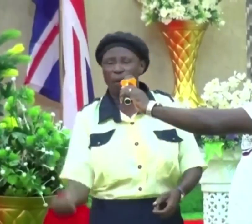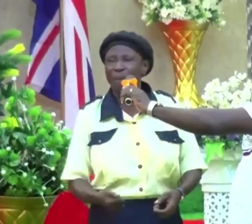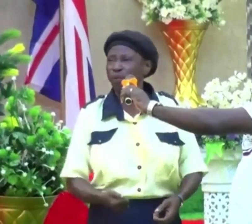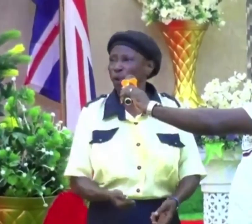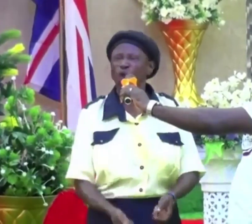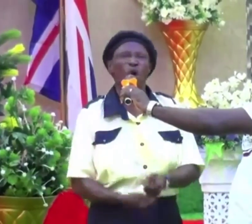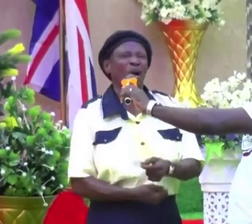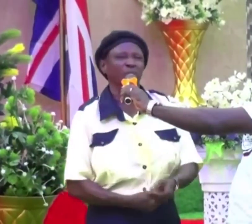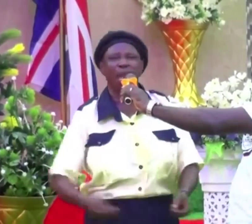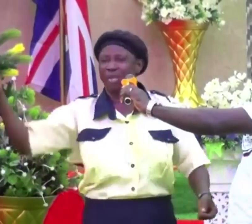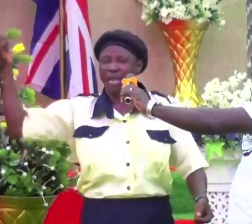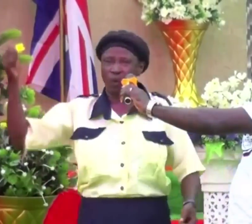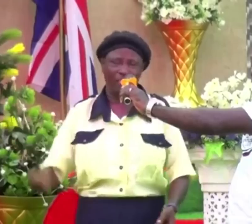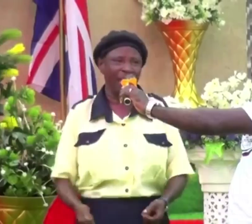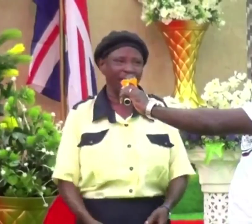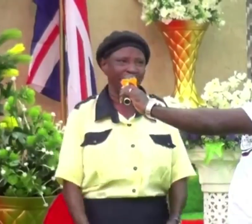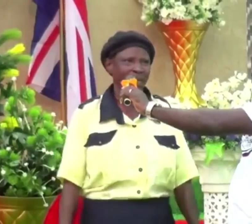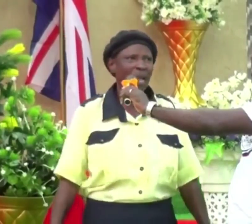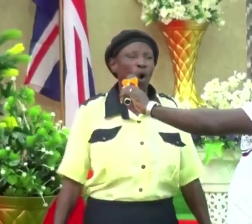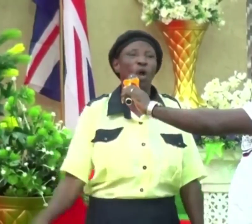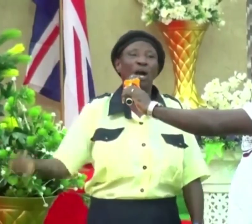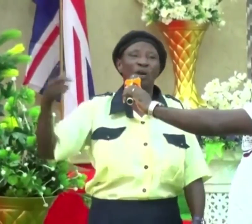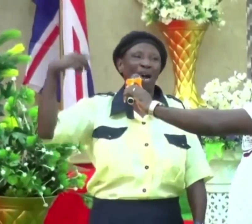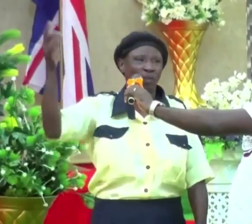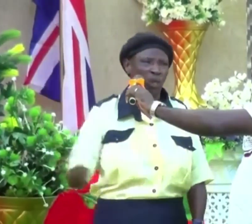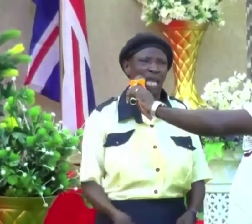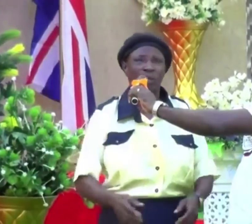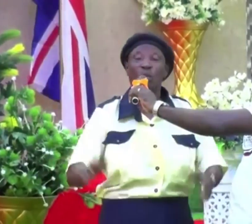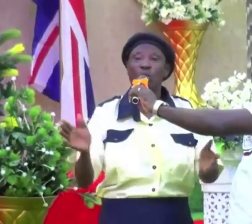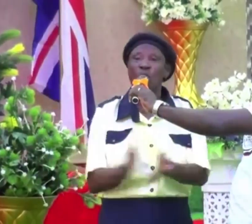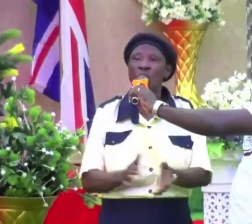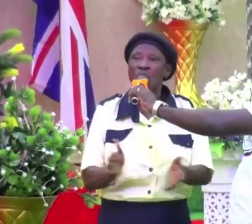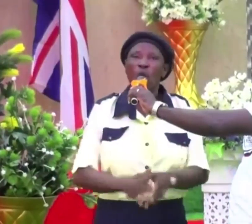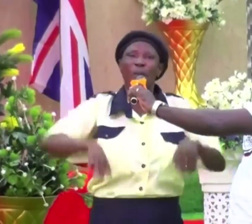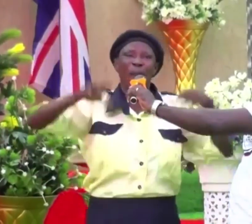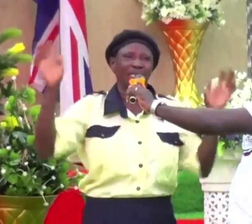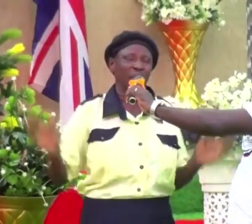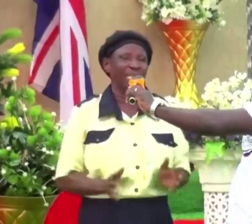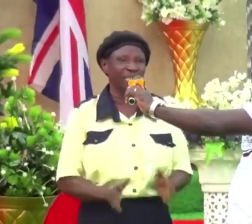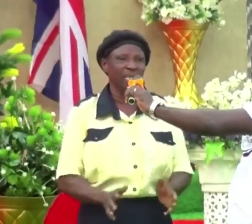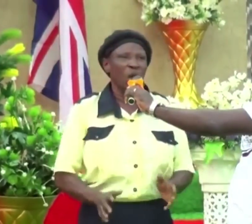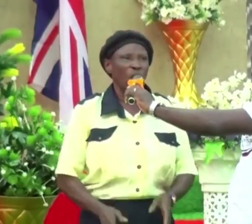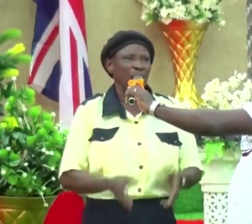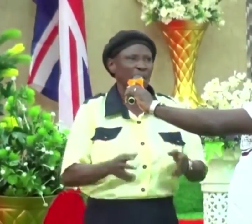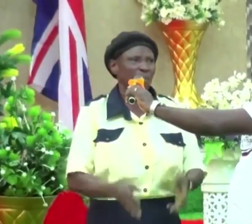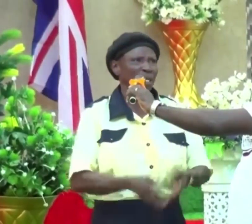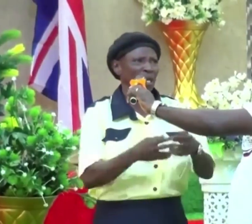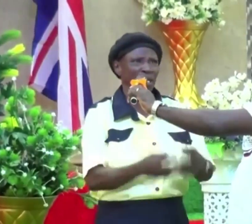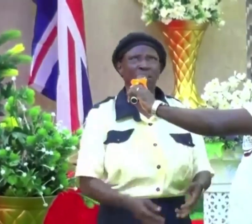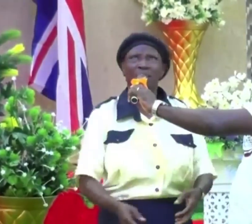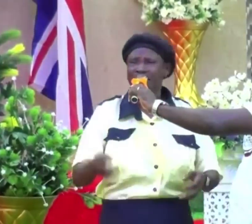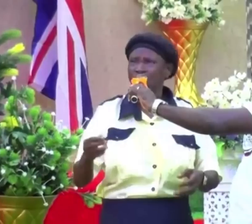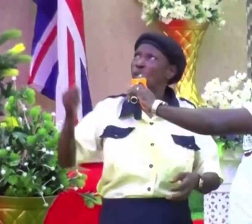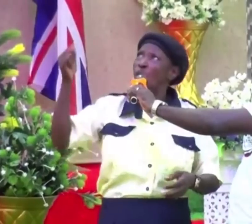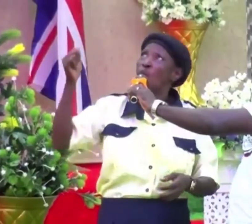kan mo Bible ni, Olorun kan gba ibi ilekun jade ni. Olorun kan fariwo ta ni gbogbo compound baji. O ni egbe bo na